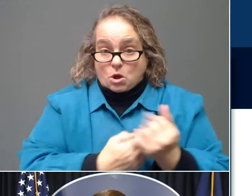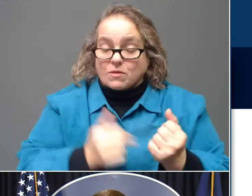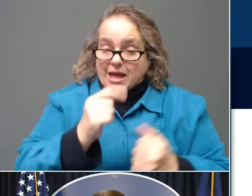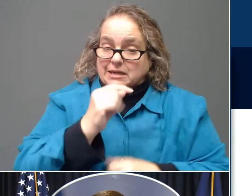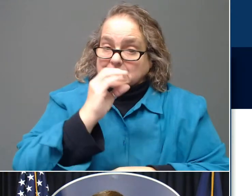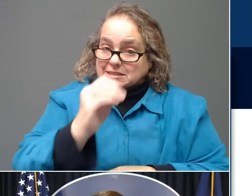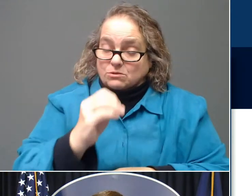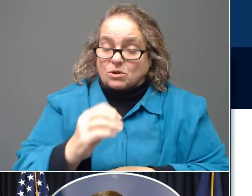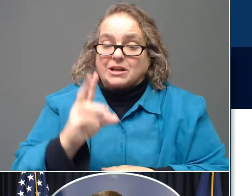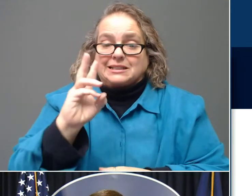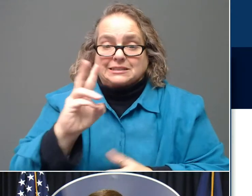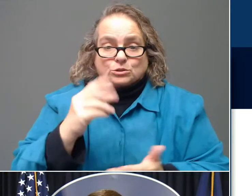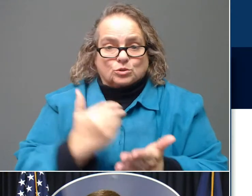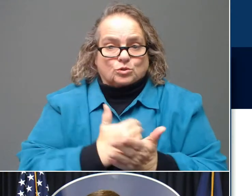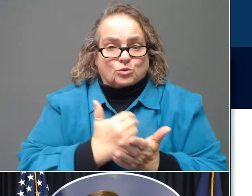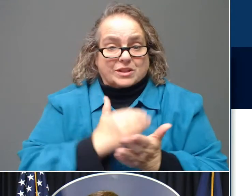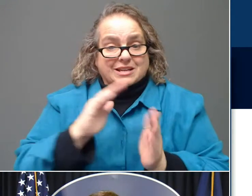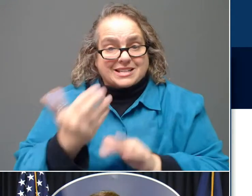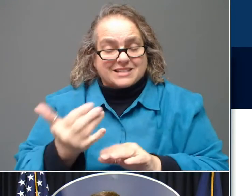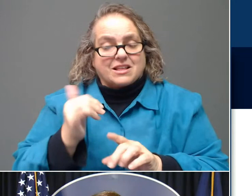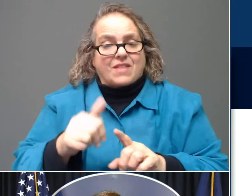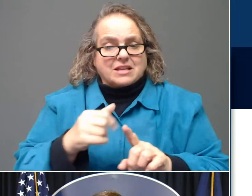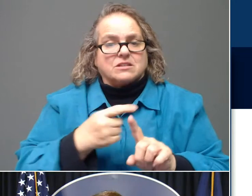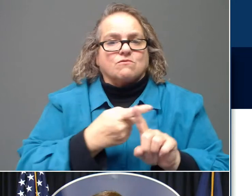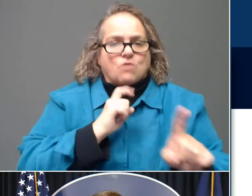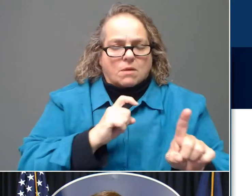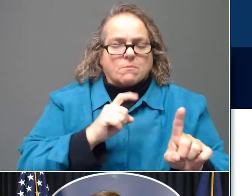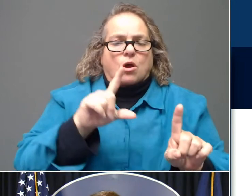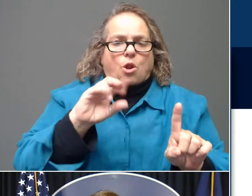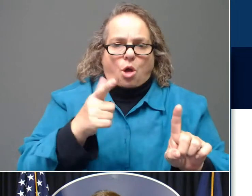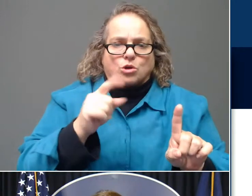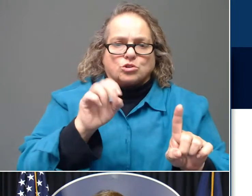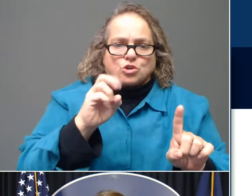deaths attributable to long-term care.